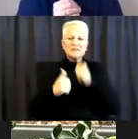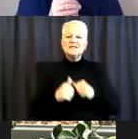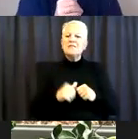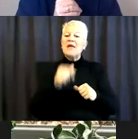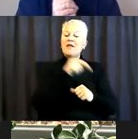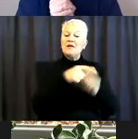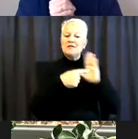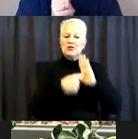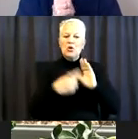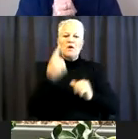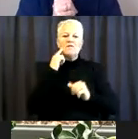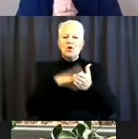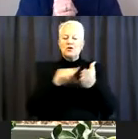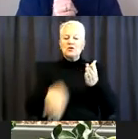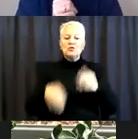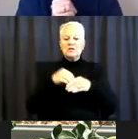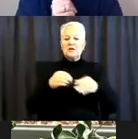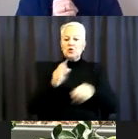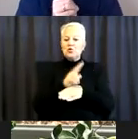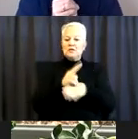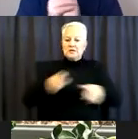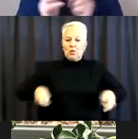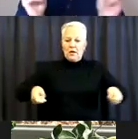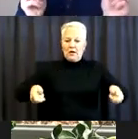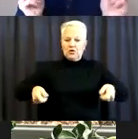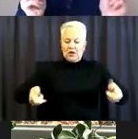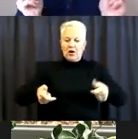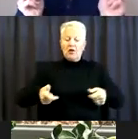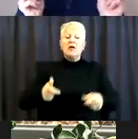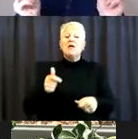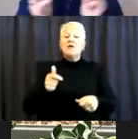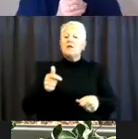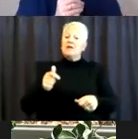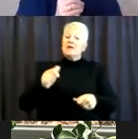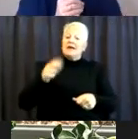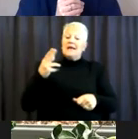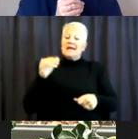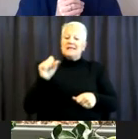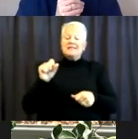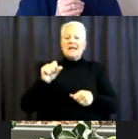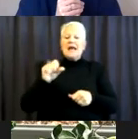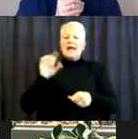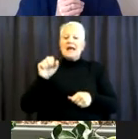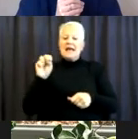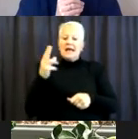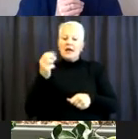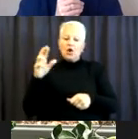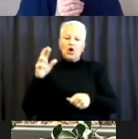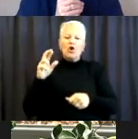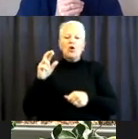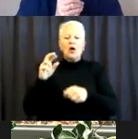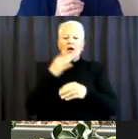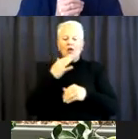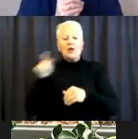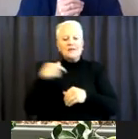one for a student who's in a wheelchair. His anchor color, we called it, he's got cortical visual impairment. He really